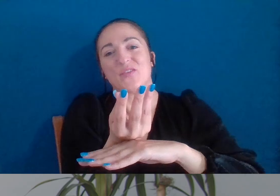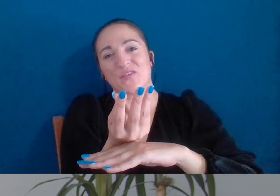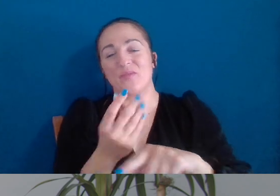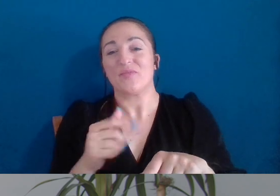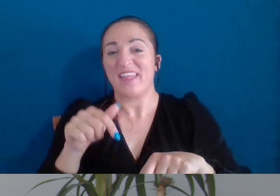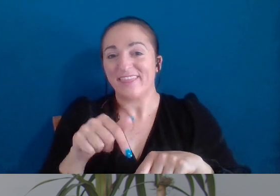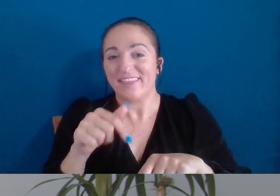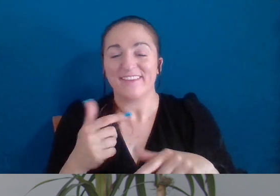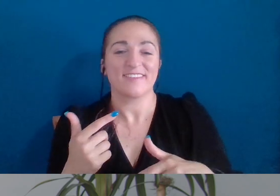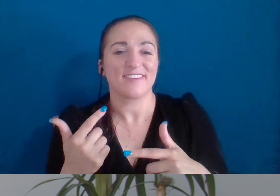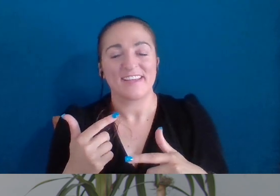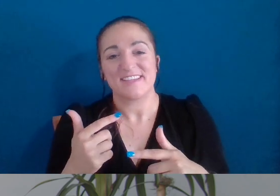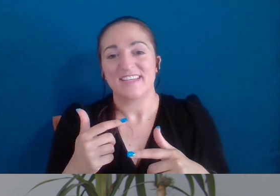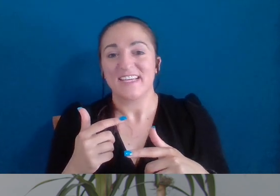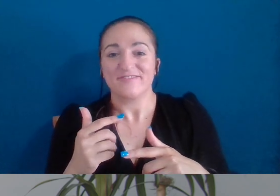rug.